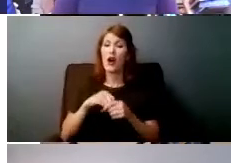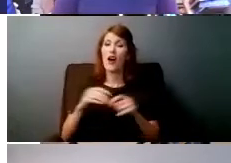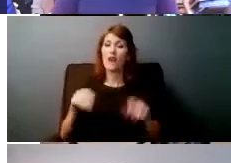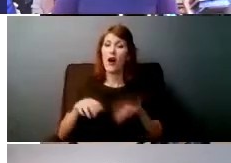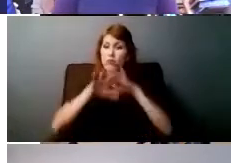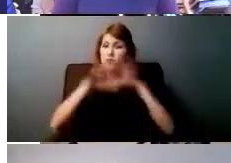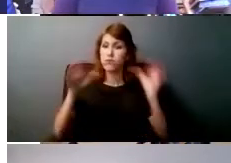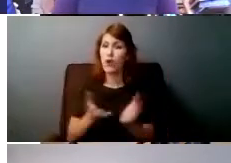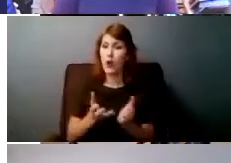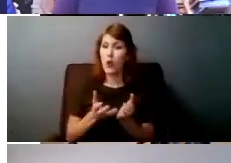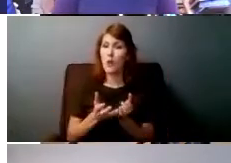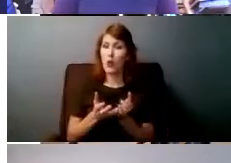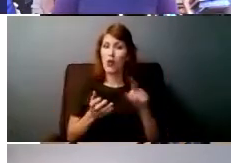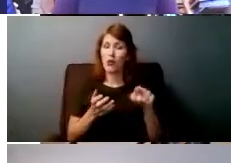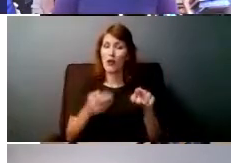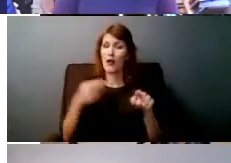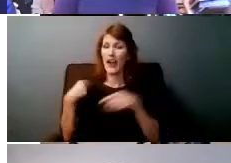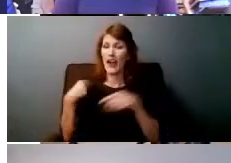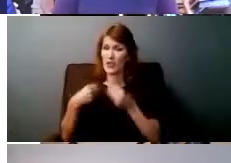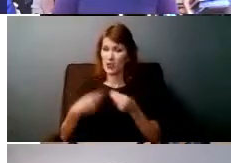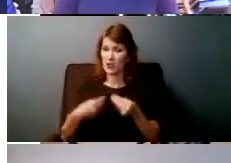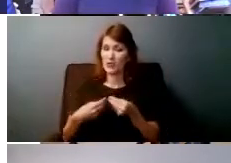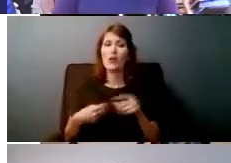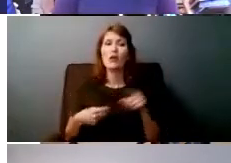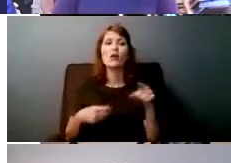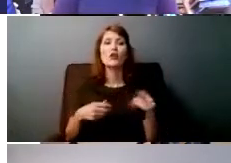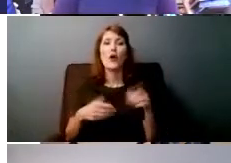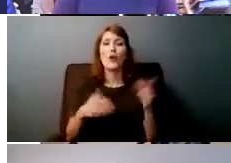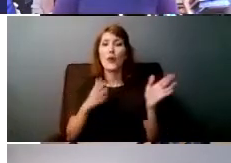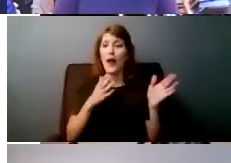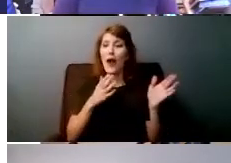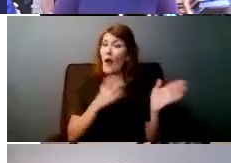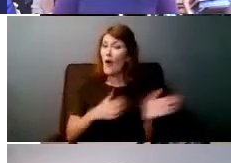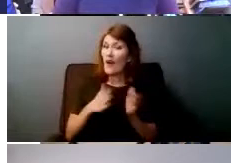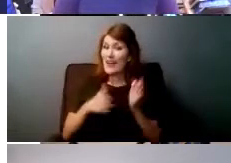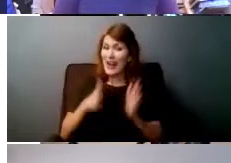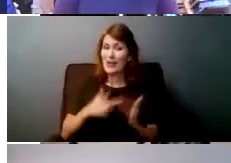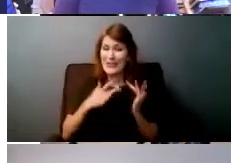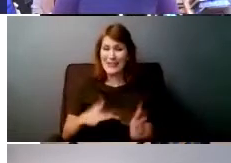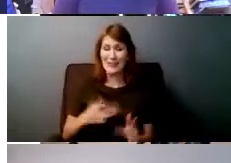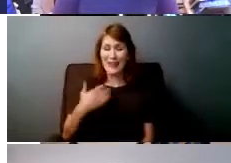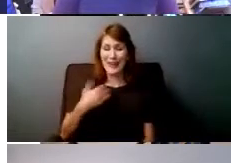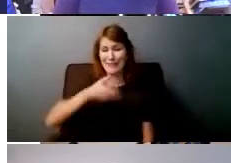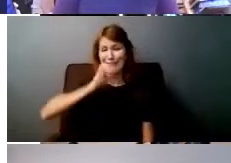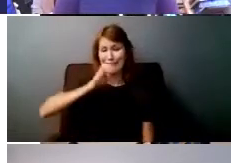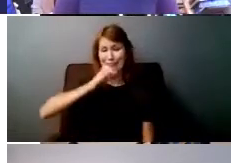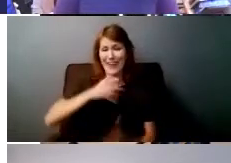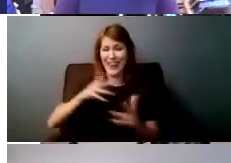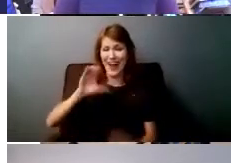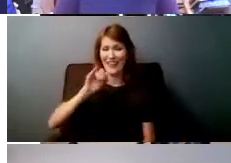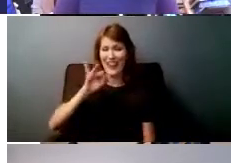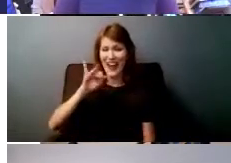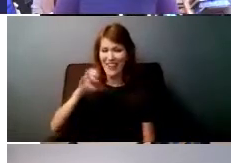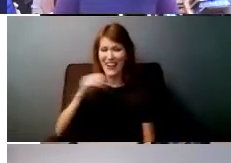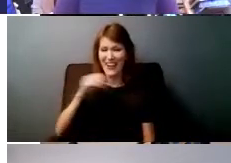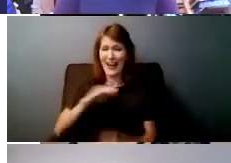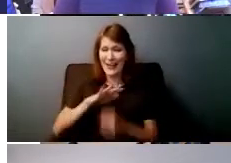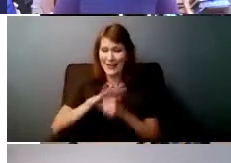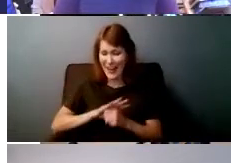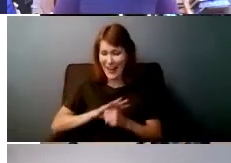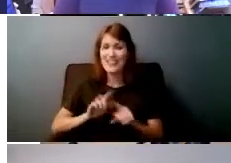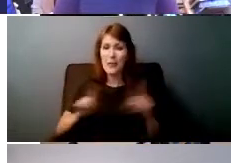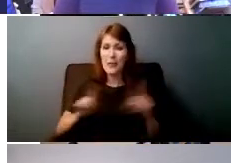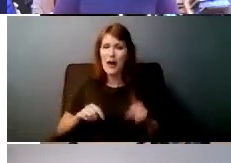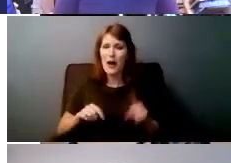event organizers, despite being the most caffeinated and often the most stressed people in the room, are also the gatekeepers of their